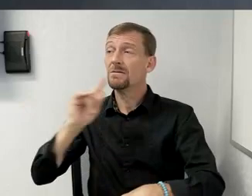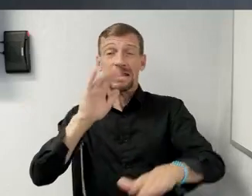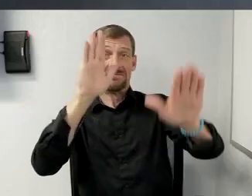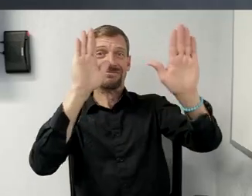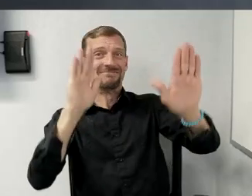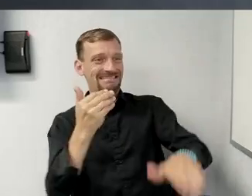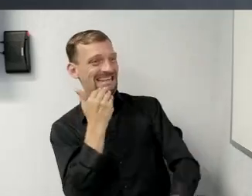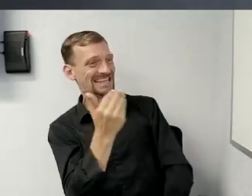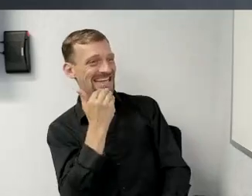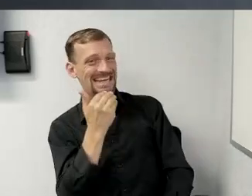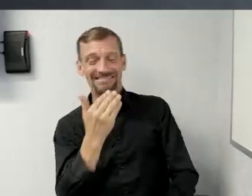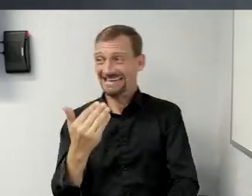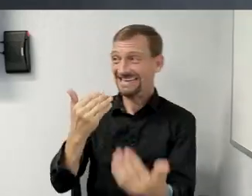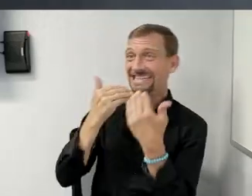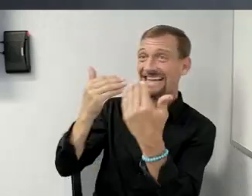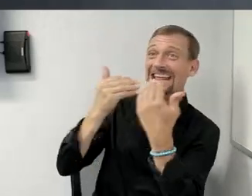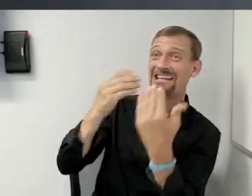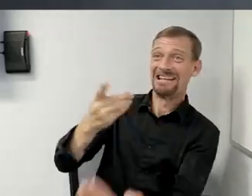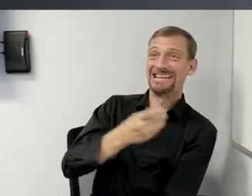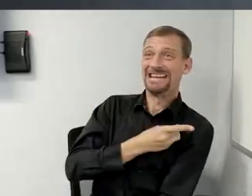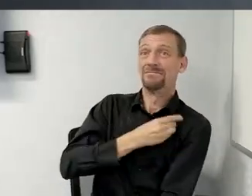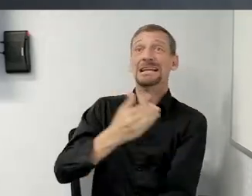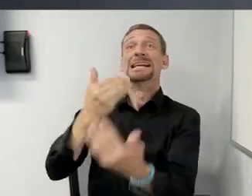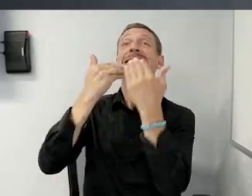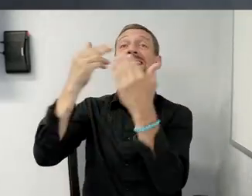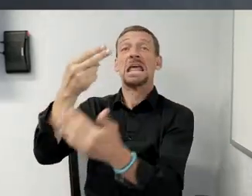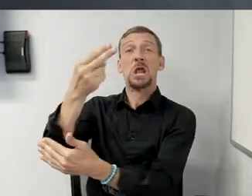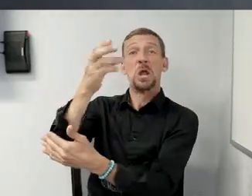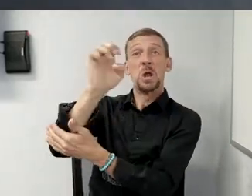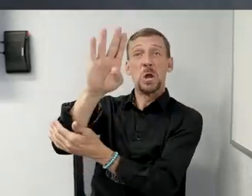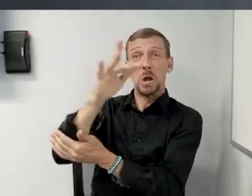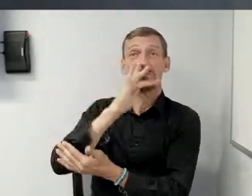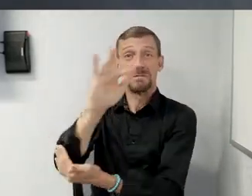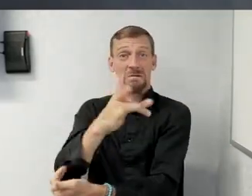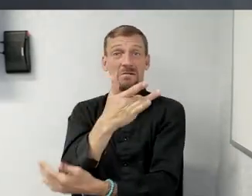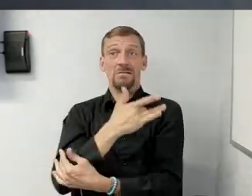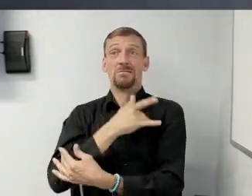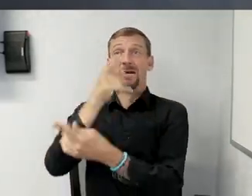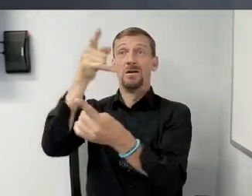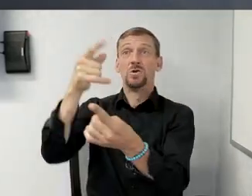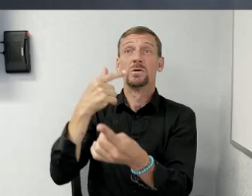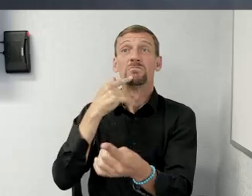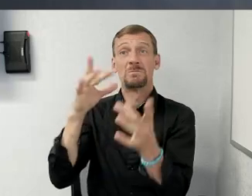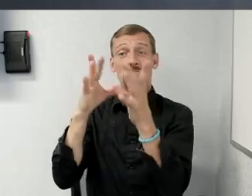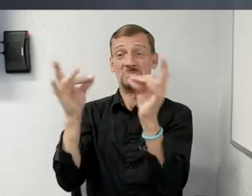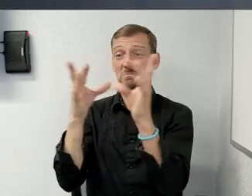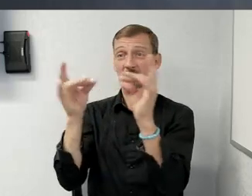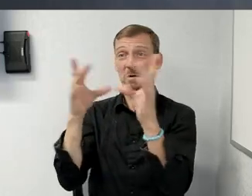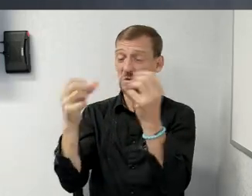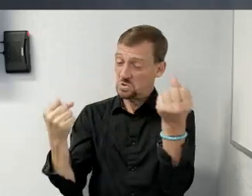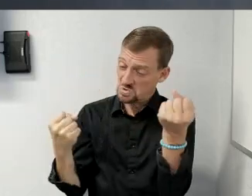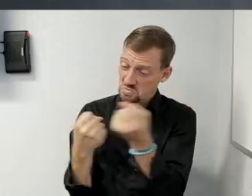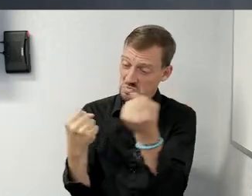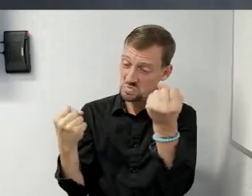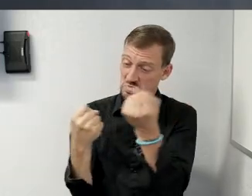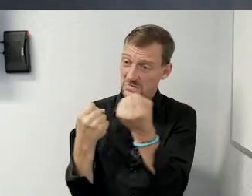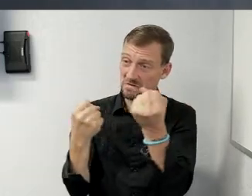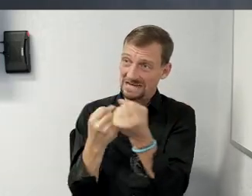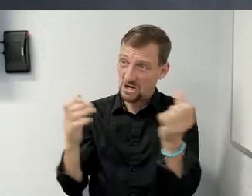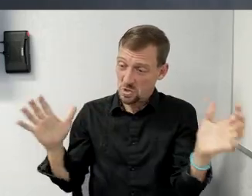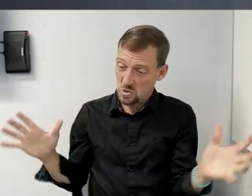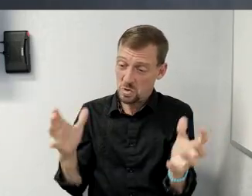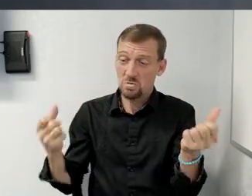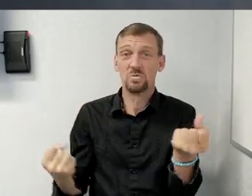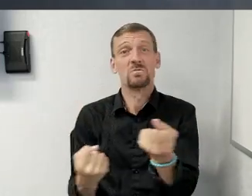you joining us. All right. Thank you, Deb. Thank you, Herb. I greatly appreciate the words of support and encouragement.